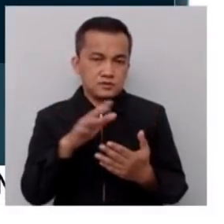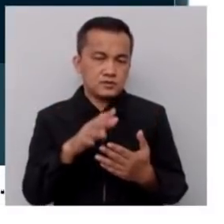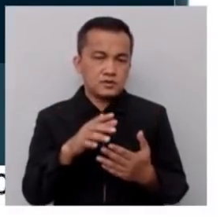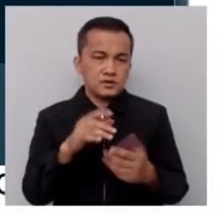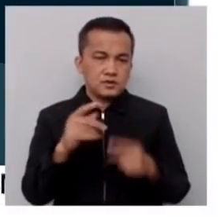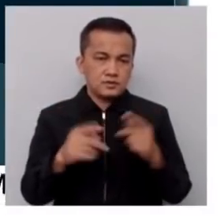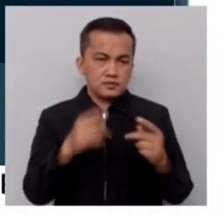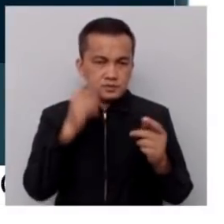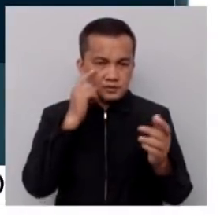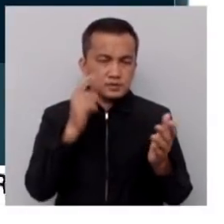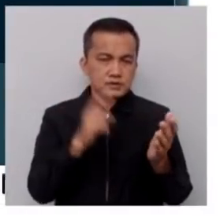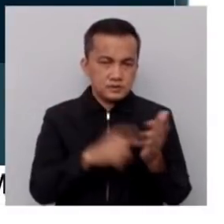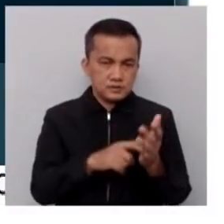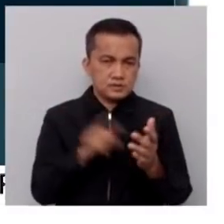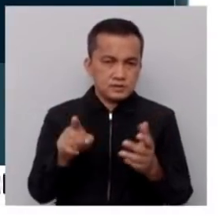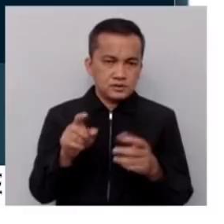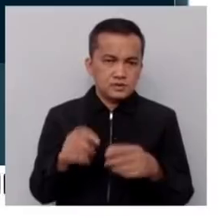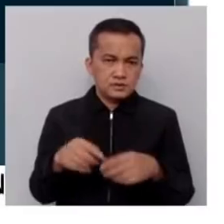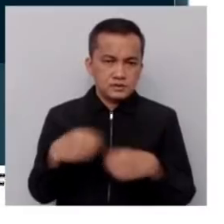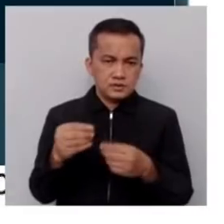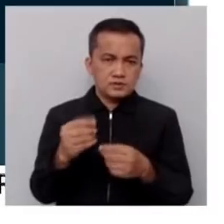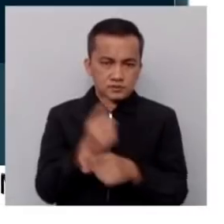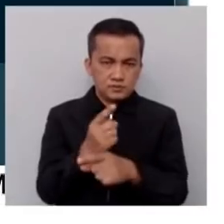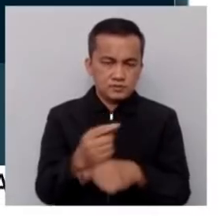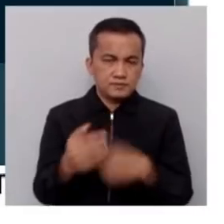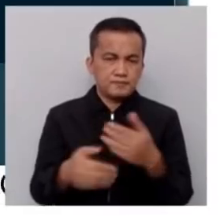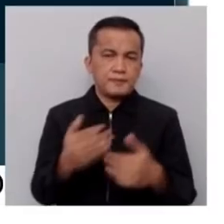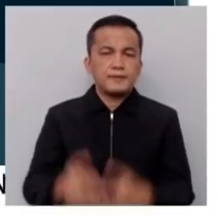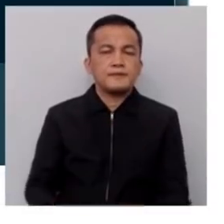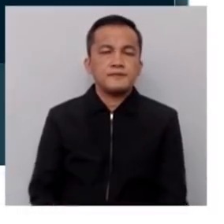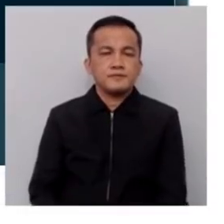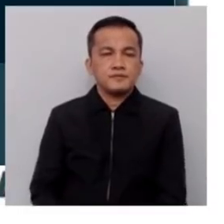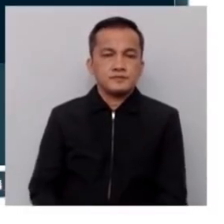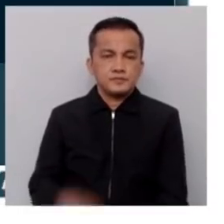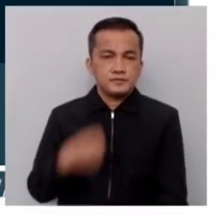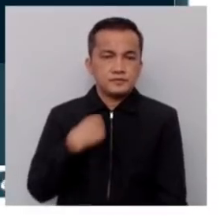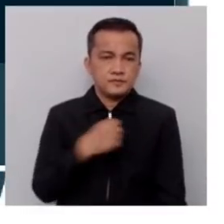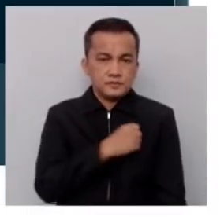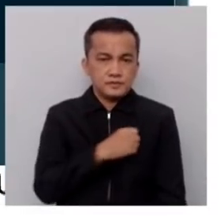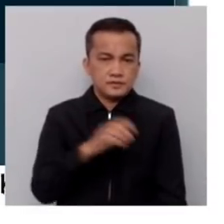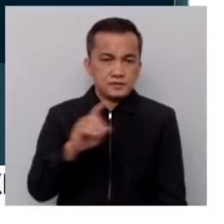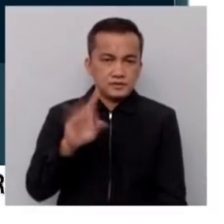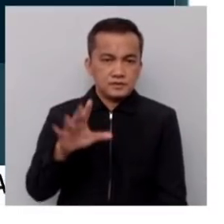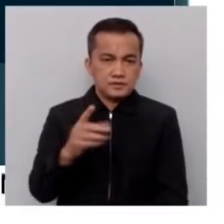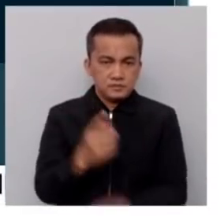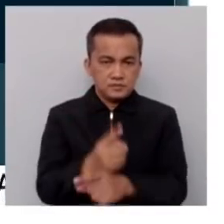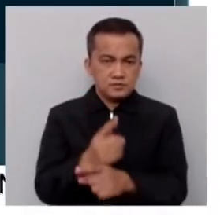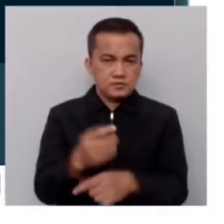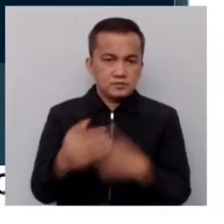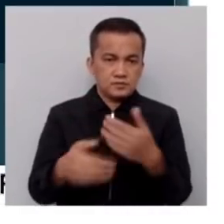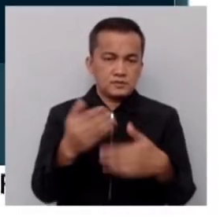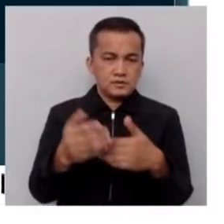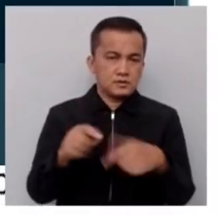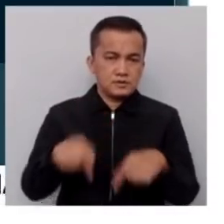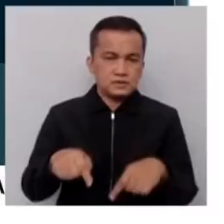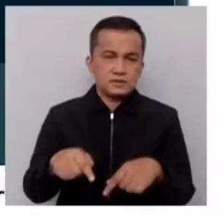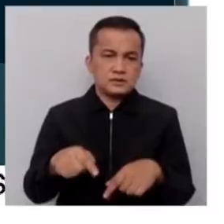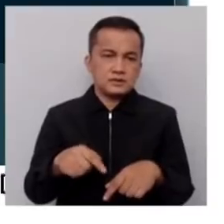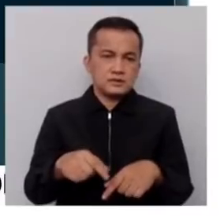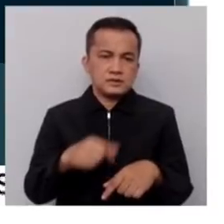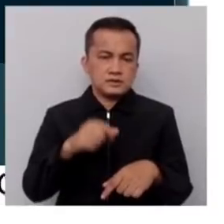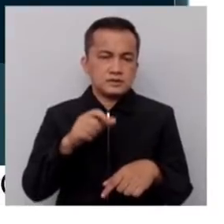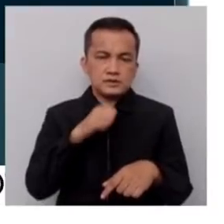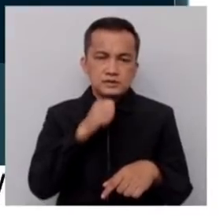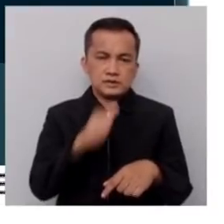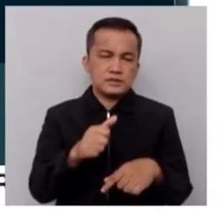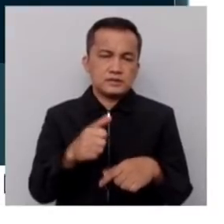recognize that, in fact, she has to be given due process. You know, Carmina, if Senator Leila de Lima has been given due process, this shouldn't have reached